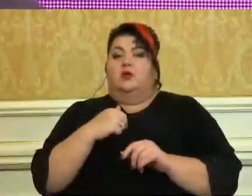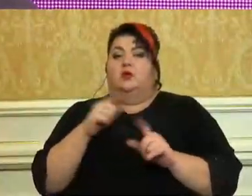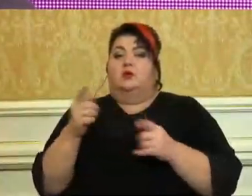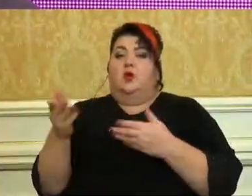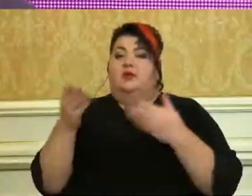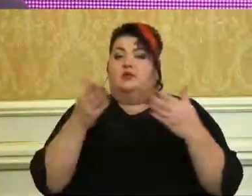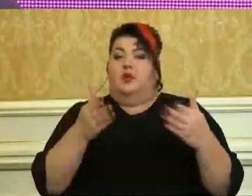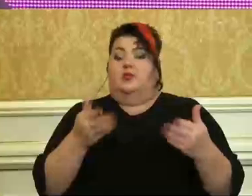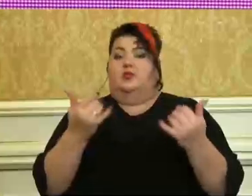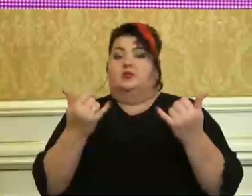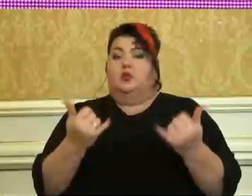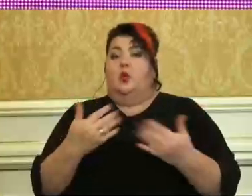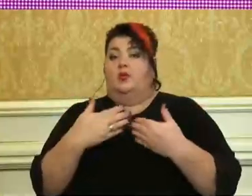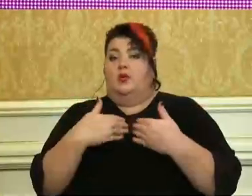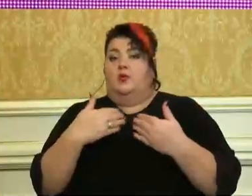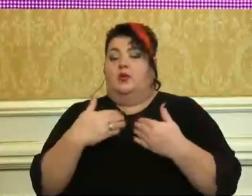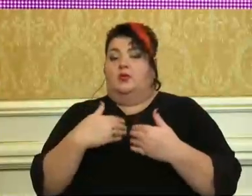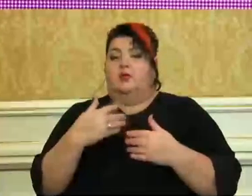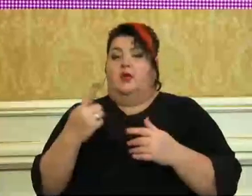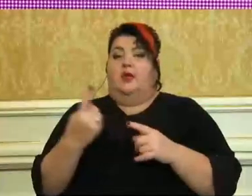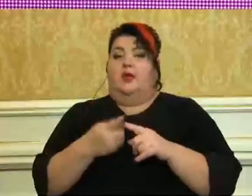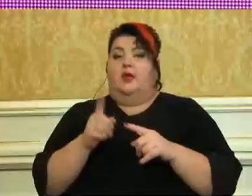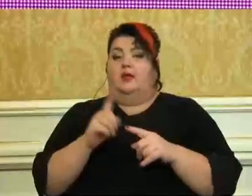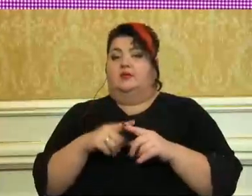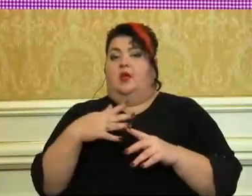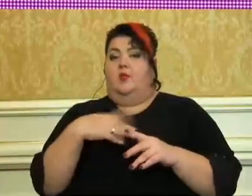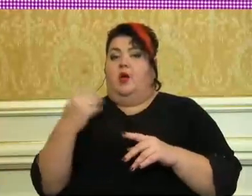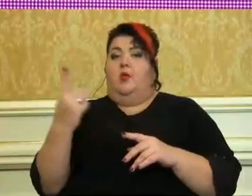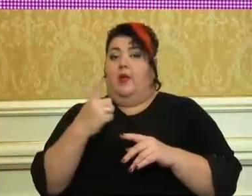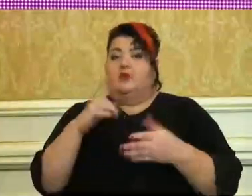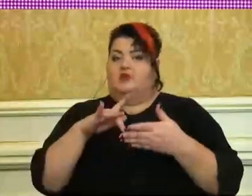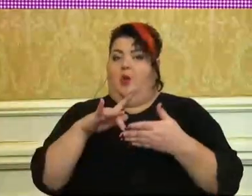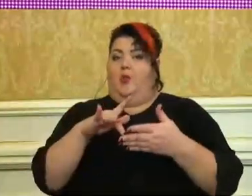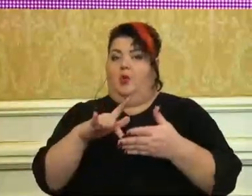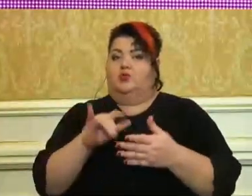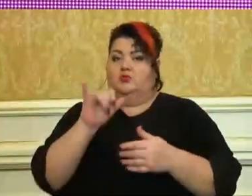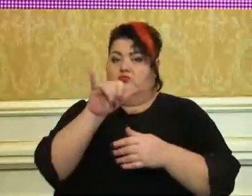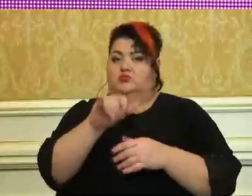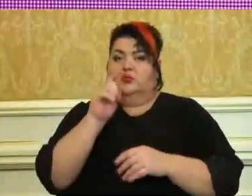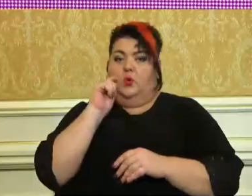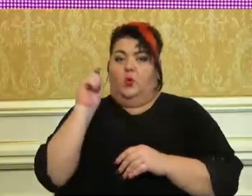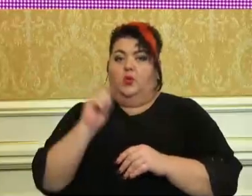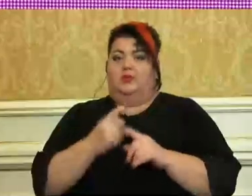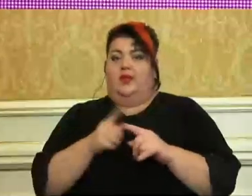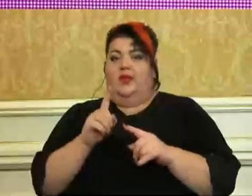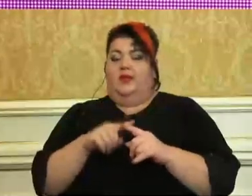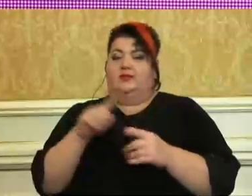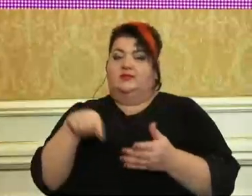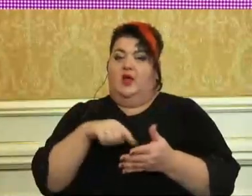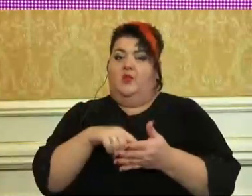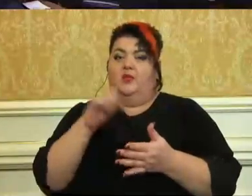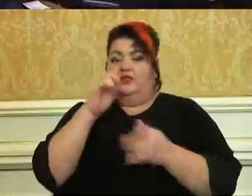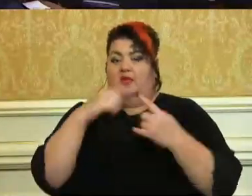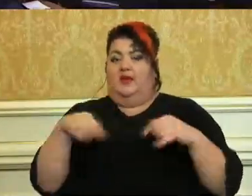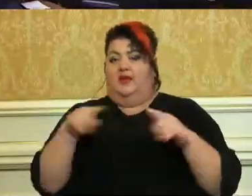you this afternoon. This is my first trip to Ukraine, and it is a city which, and a country, yes, thank you.